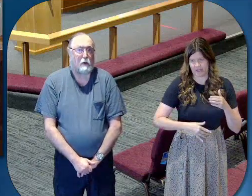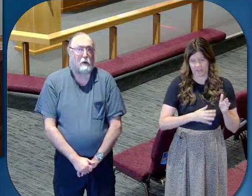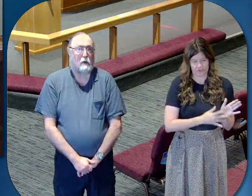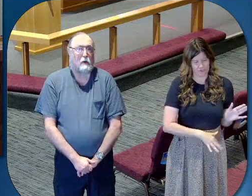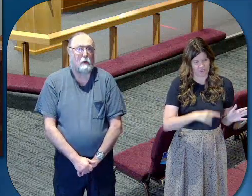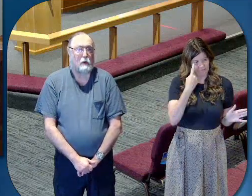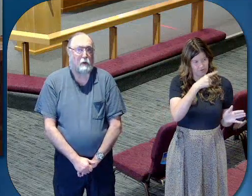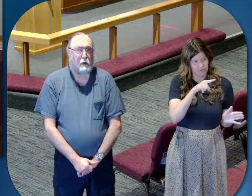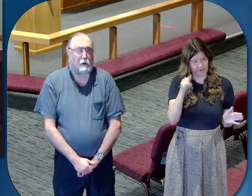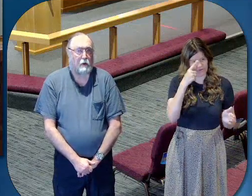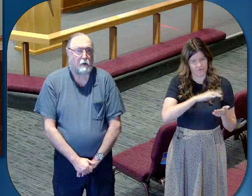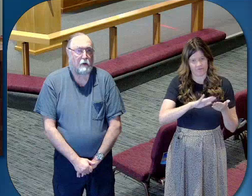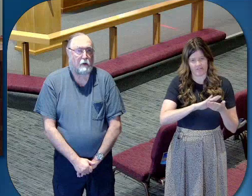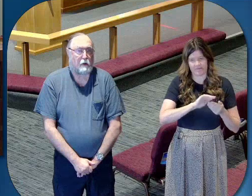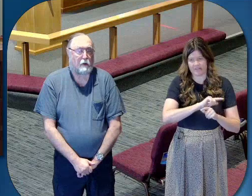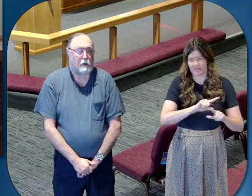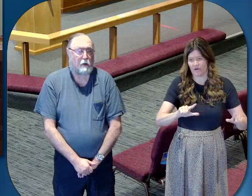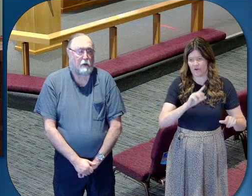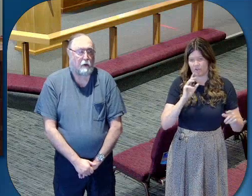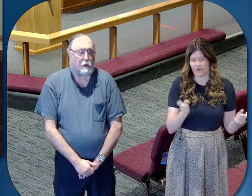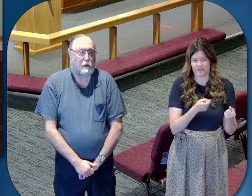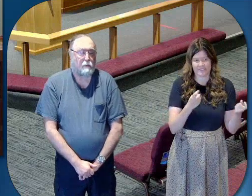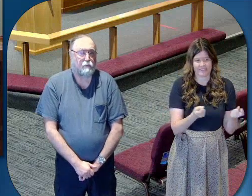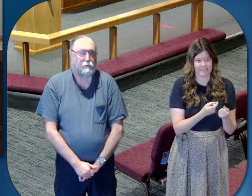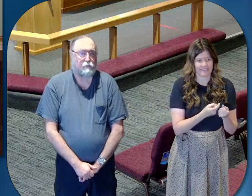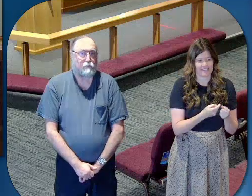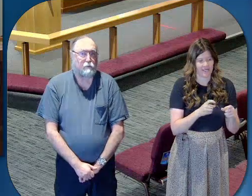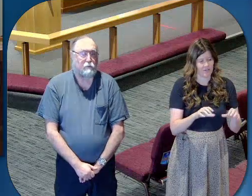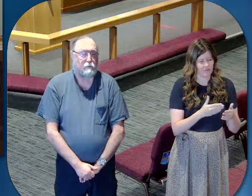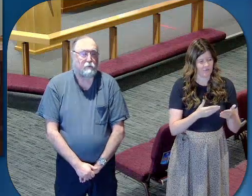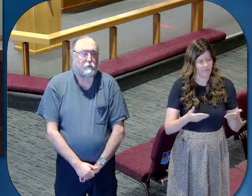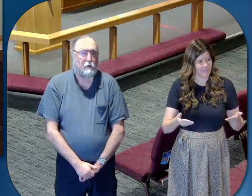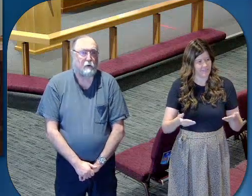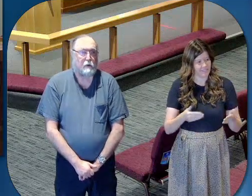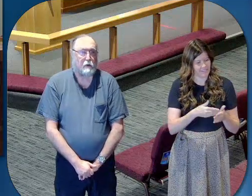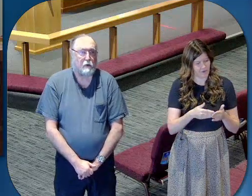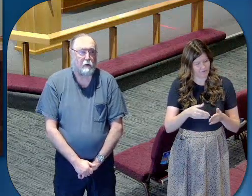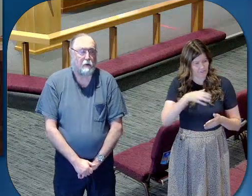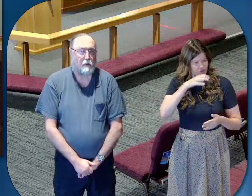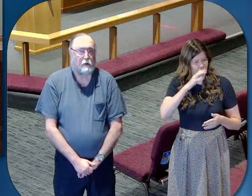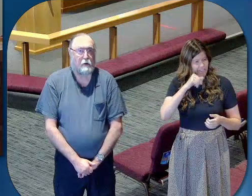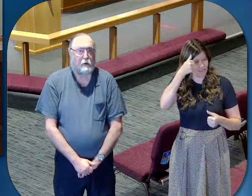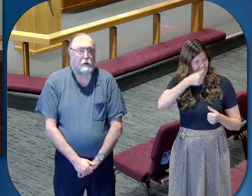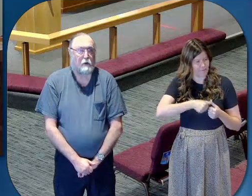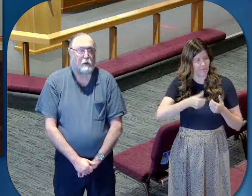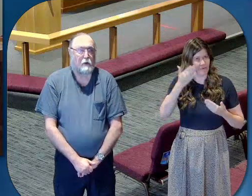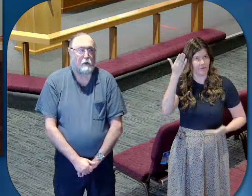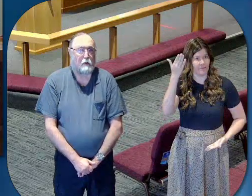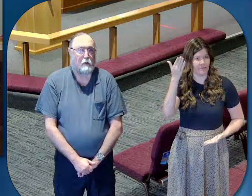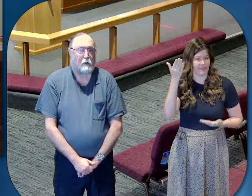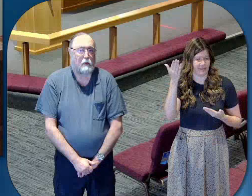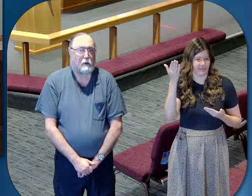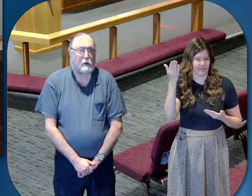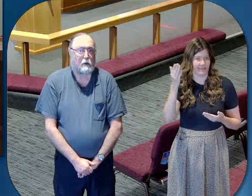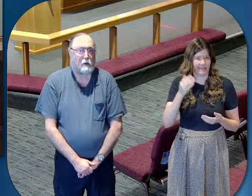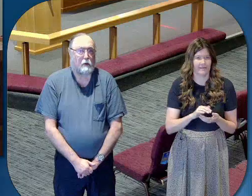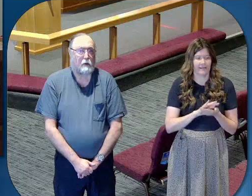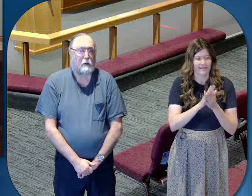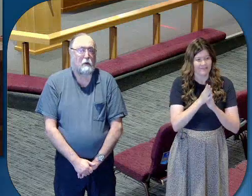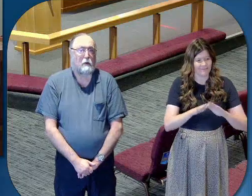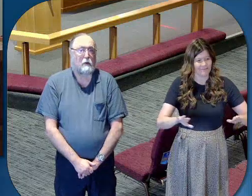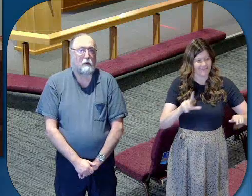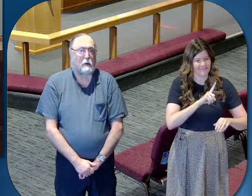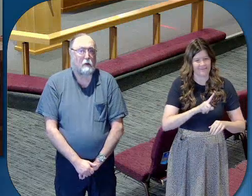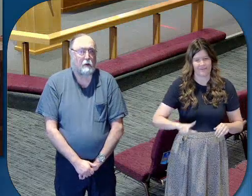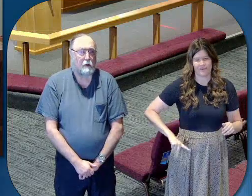the forgiveness of your sins. This do as often as you drink it in remembrance of me. The peace of